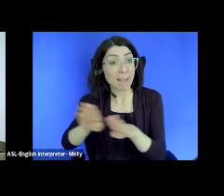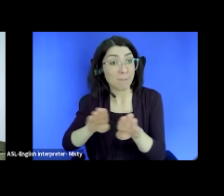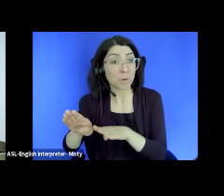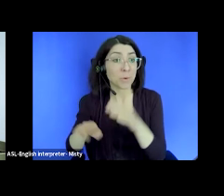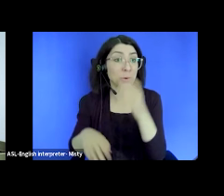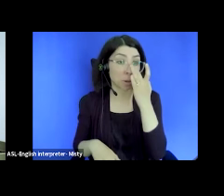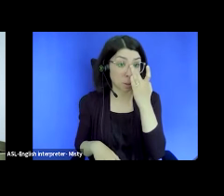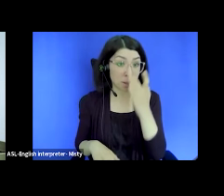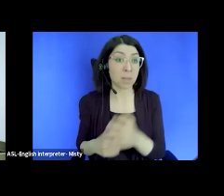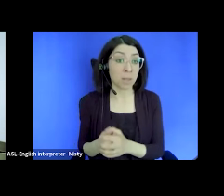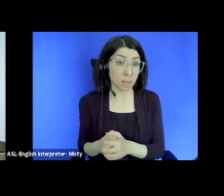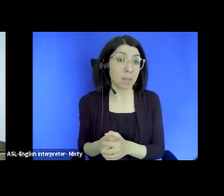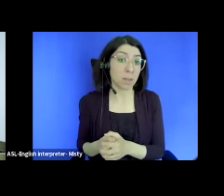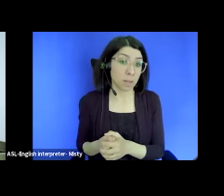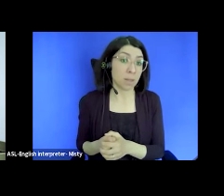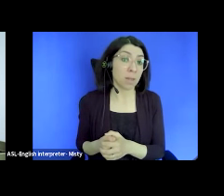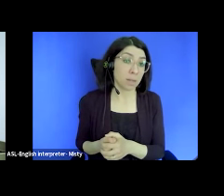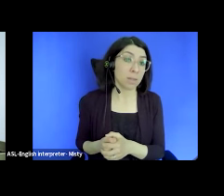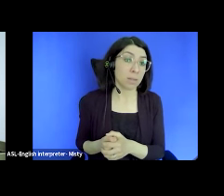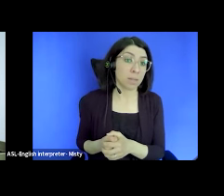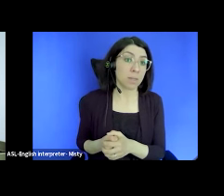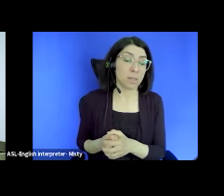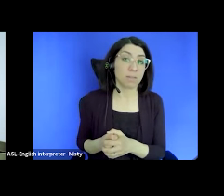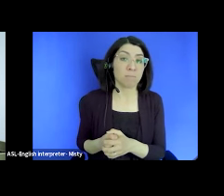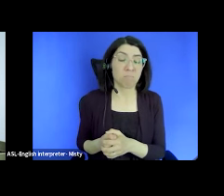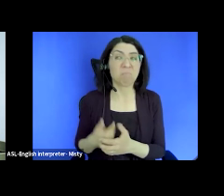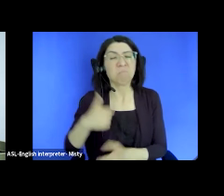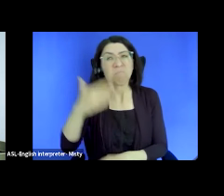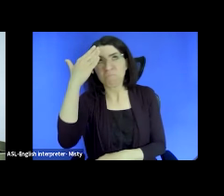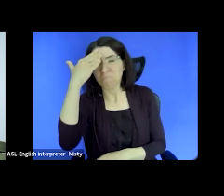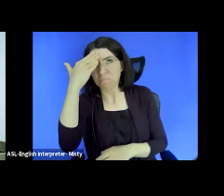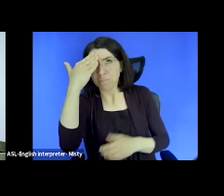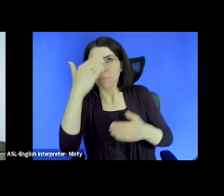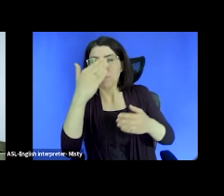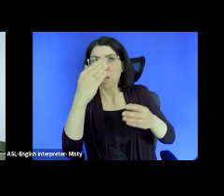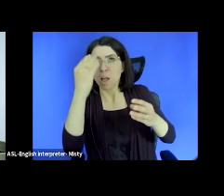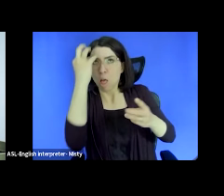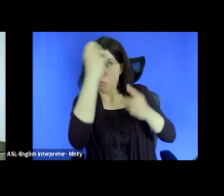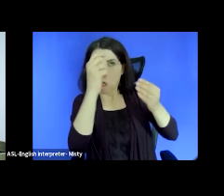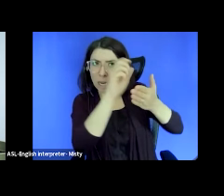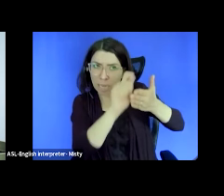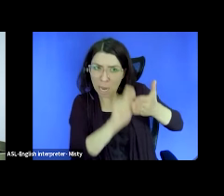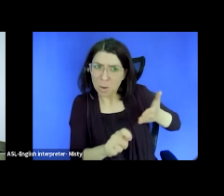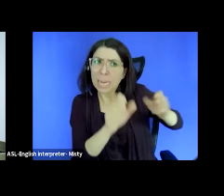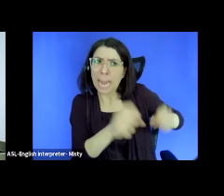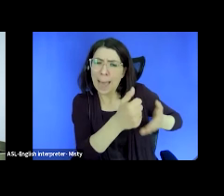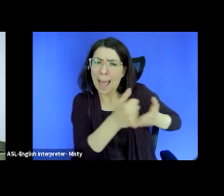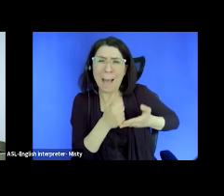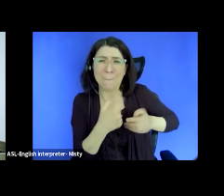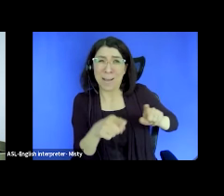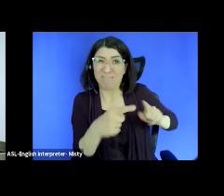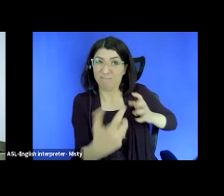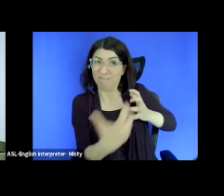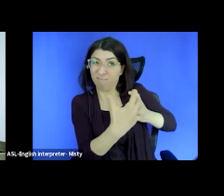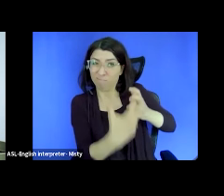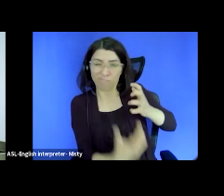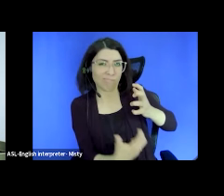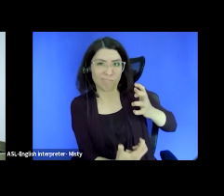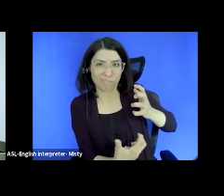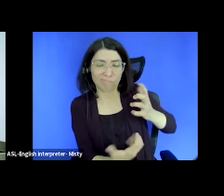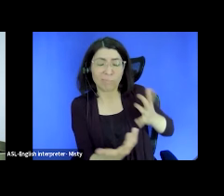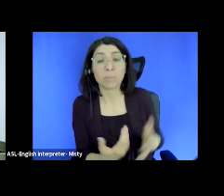really changed. So working through a thought diary is not as helpful as you expected it to be. Thought diaries may also be difficult to use when there's